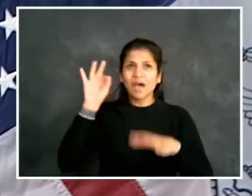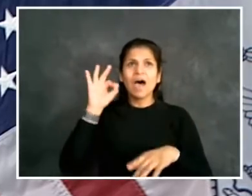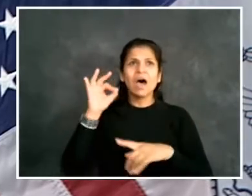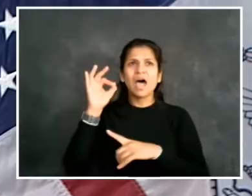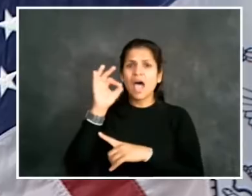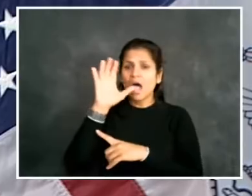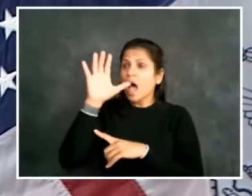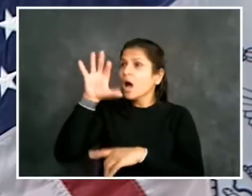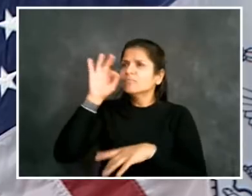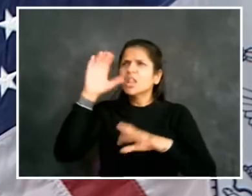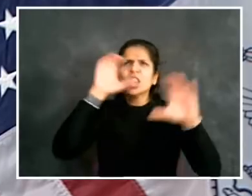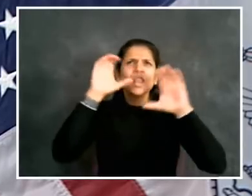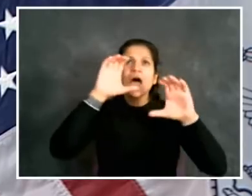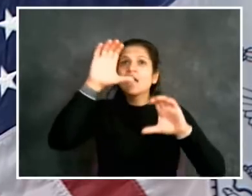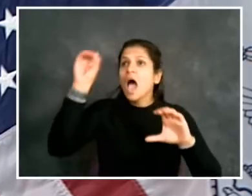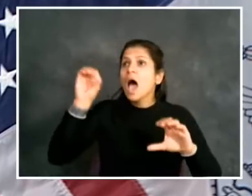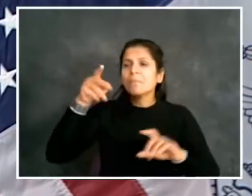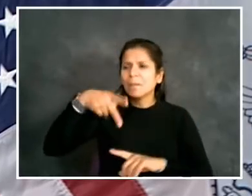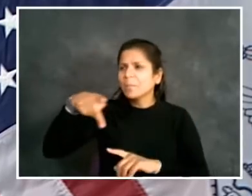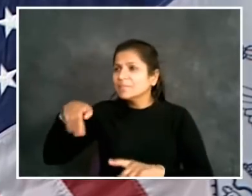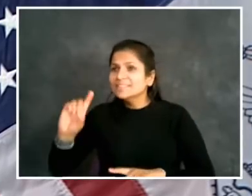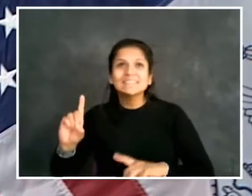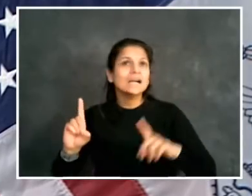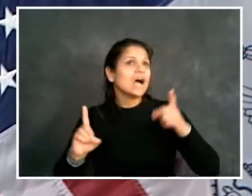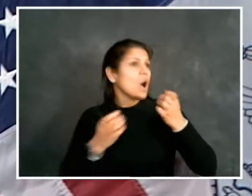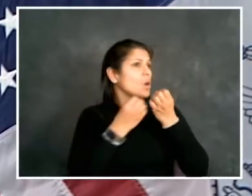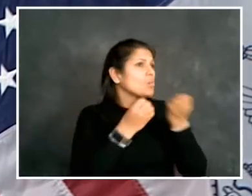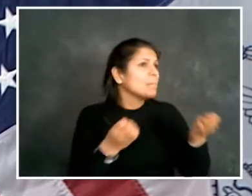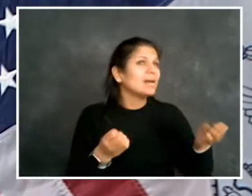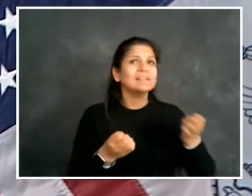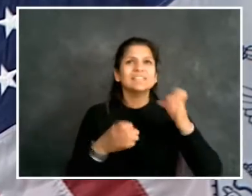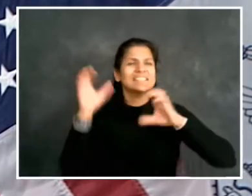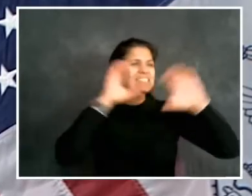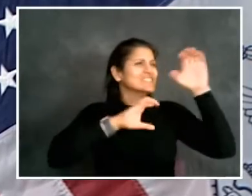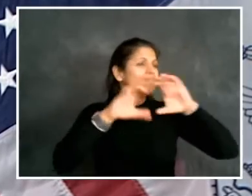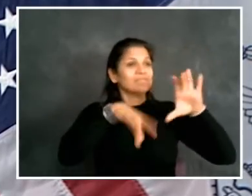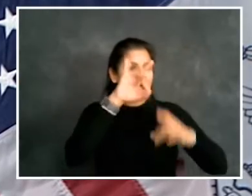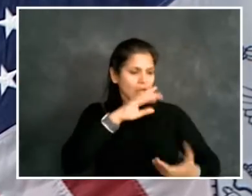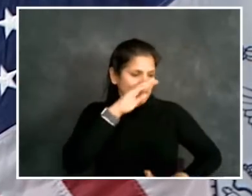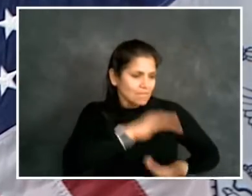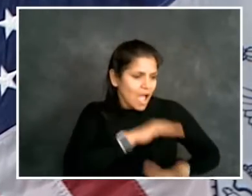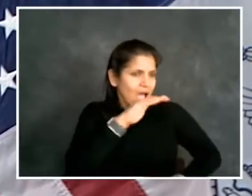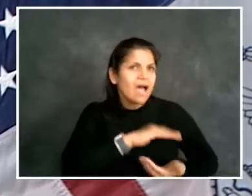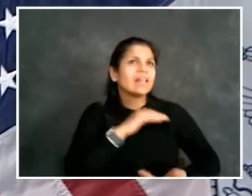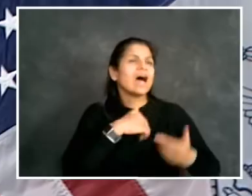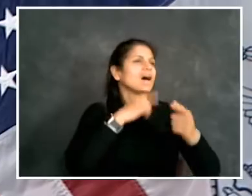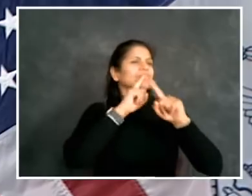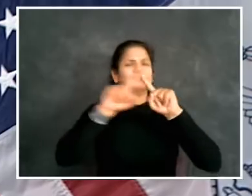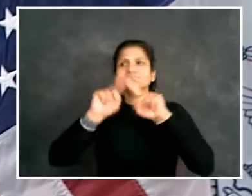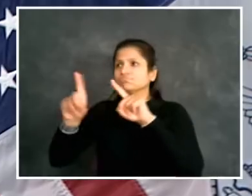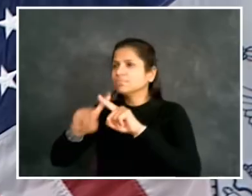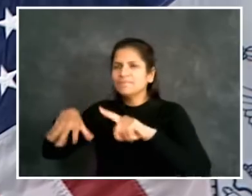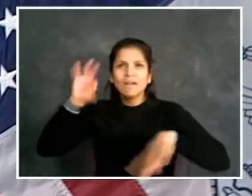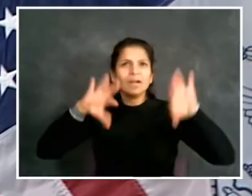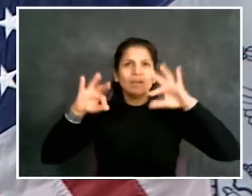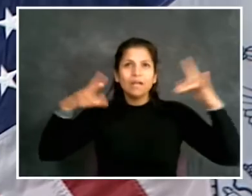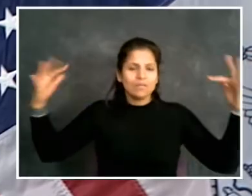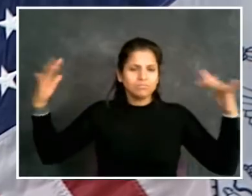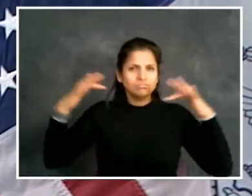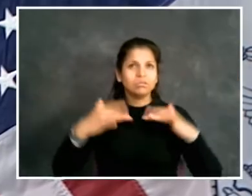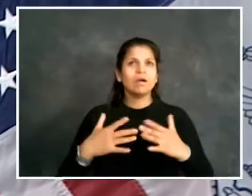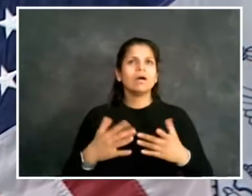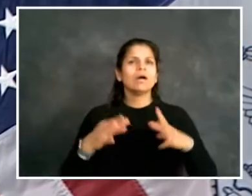healthcare workers. The story I told you today, all the way to Vietnam to get the surgical gowns, and then the